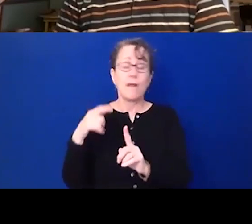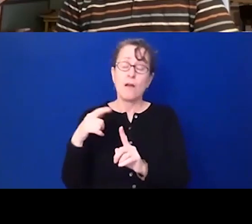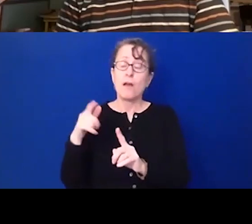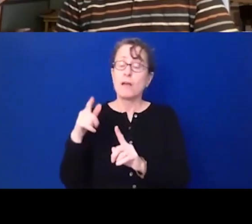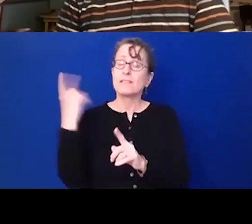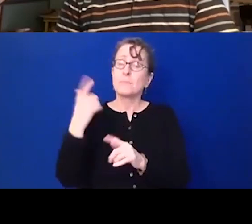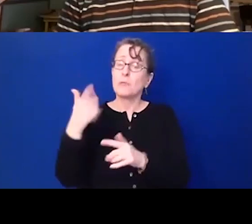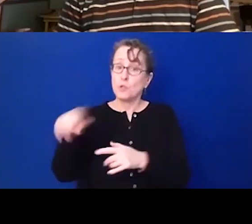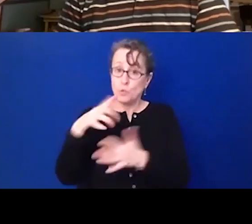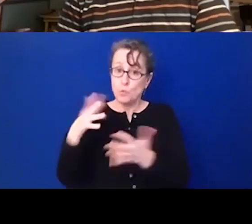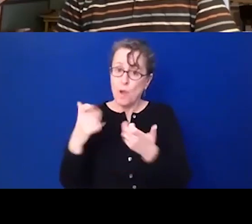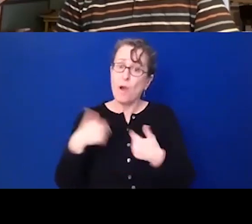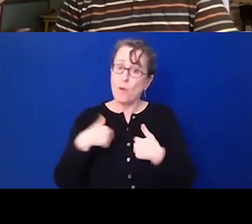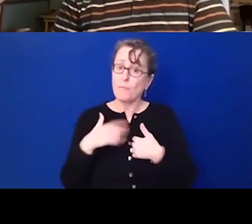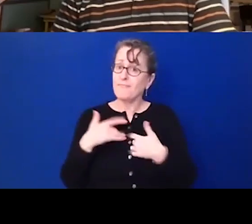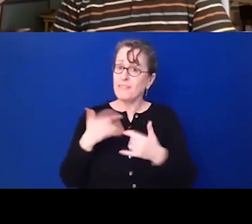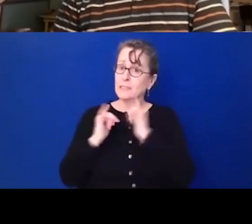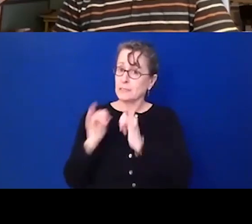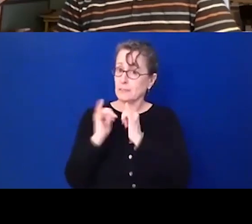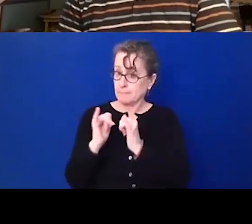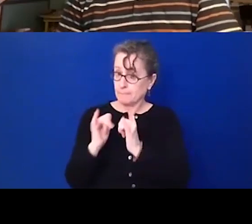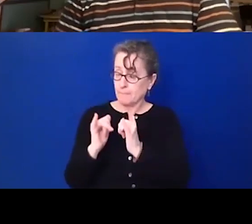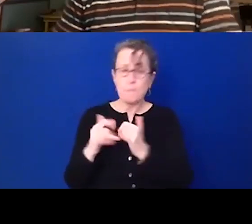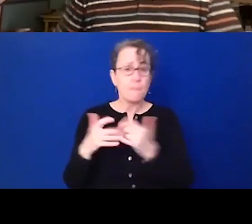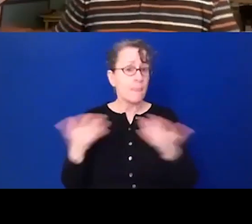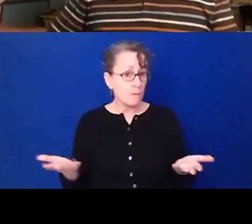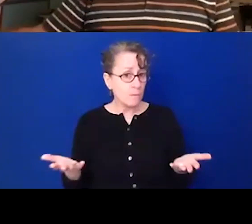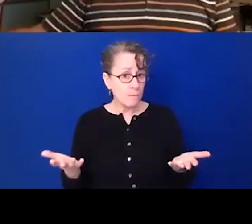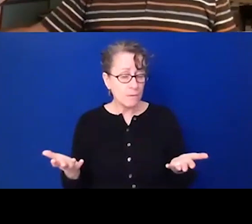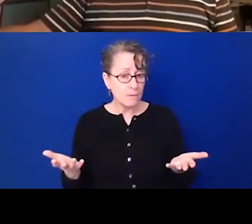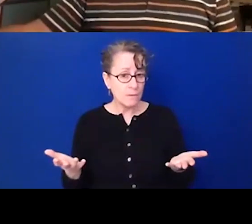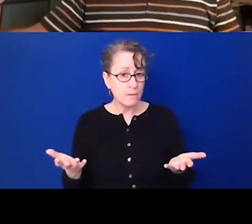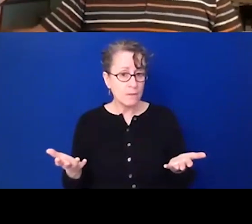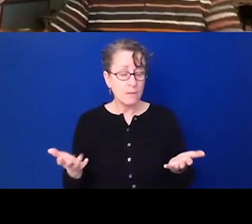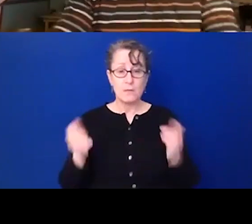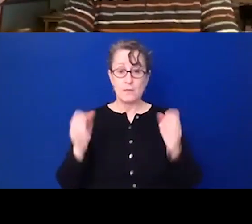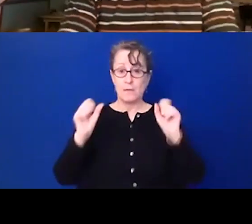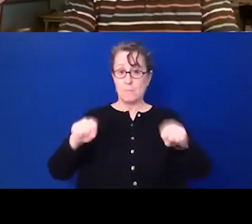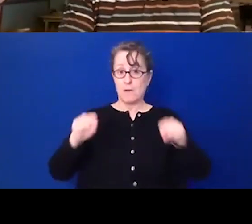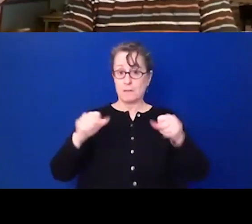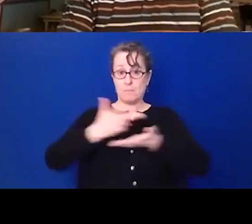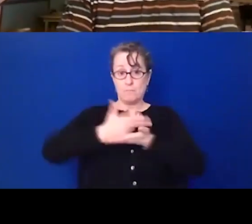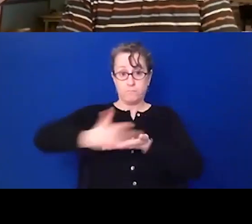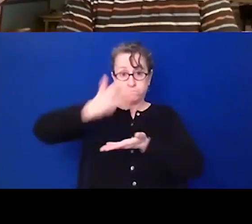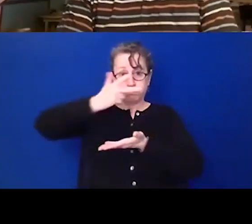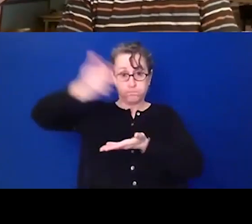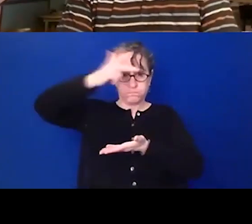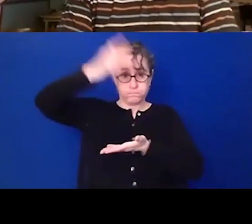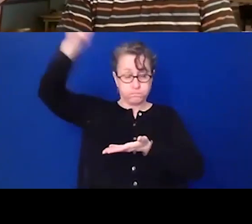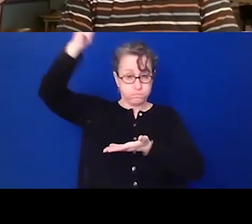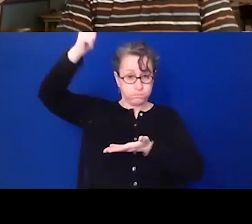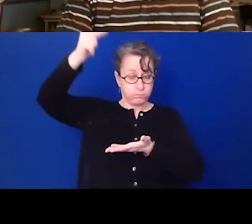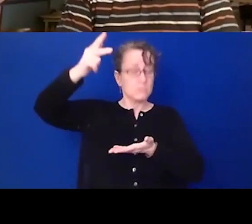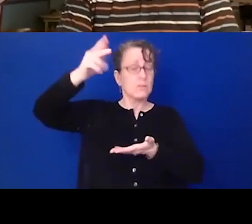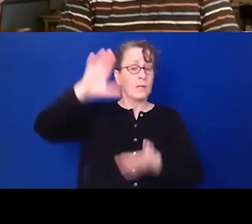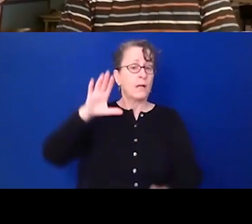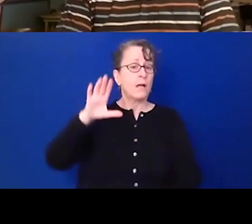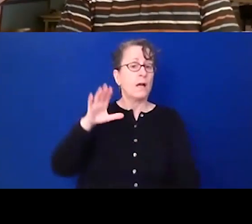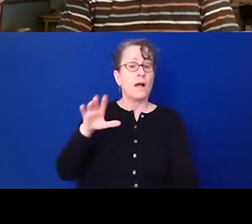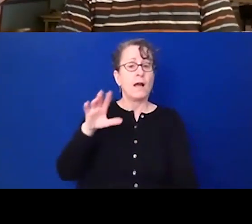it. And that is the potential of doing the entire deck ceiling project in the transportation